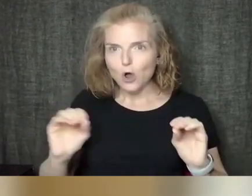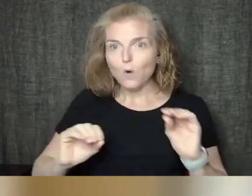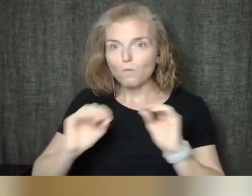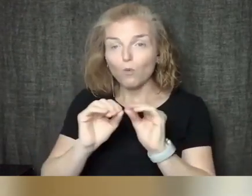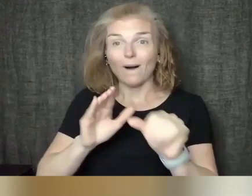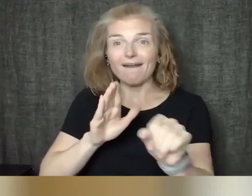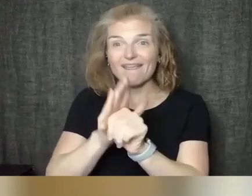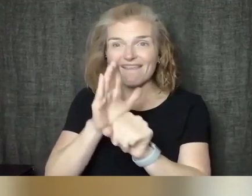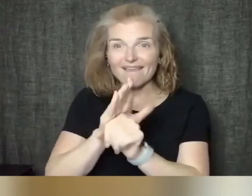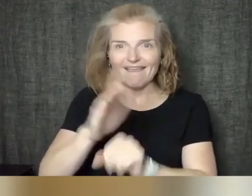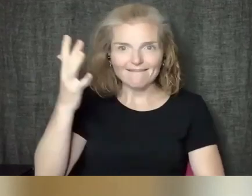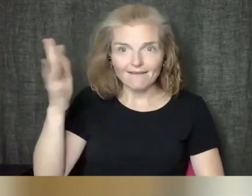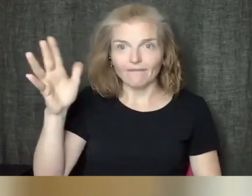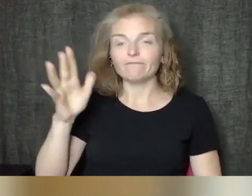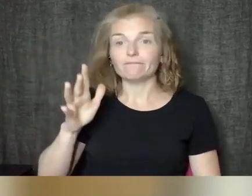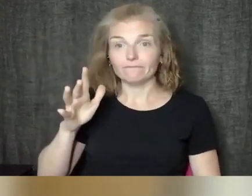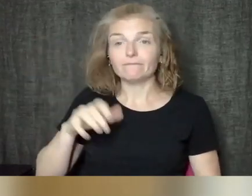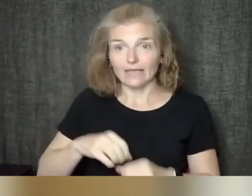enough to our minds.